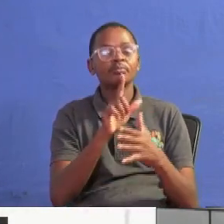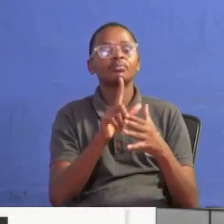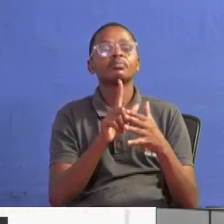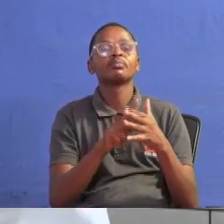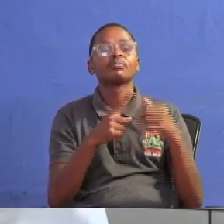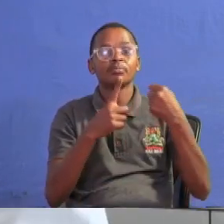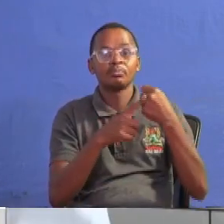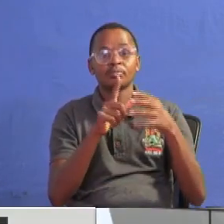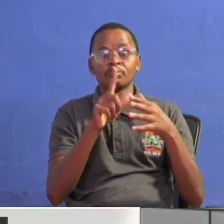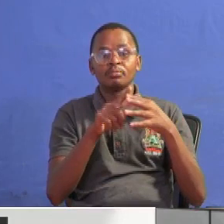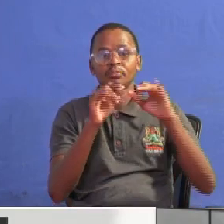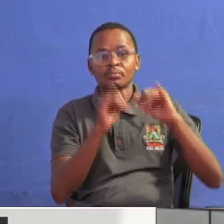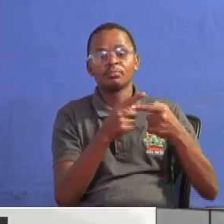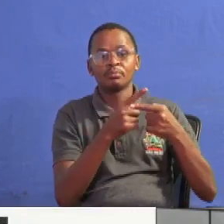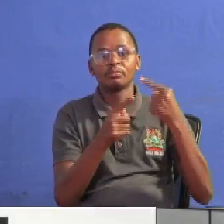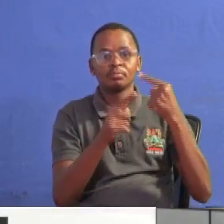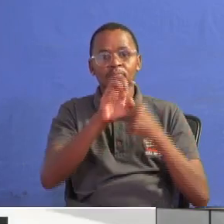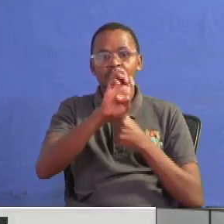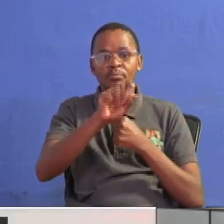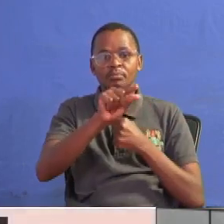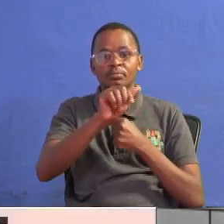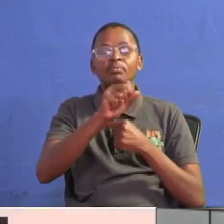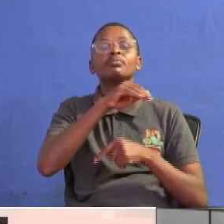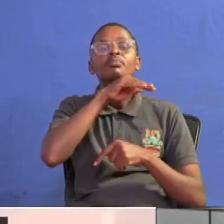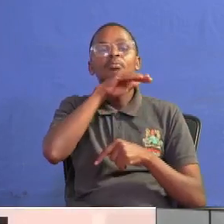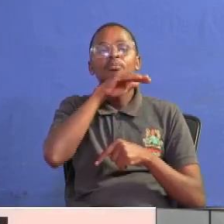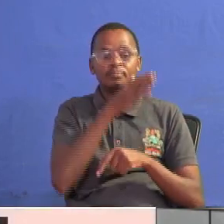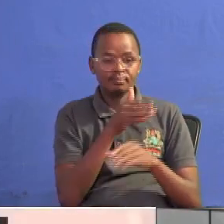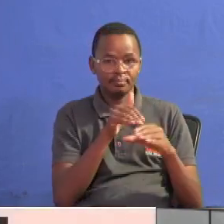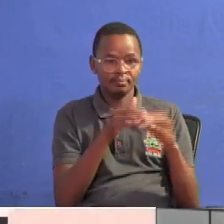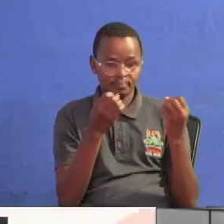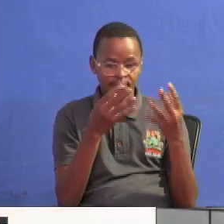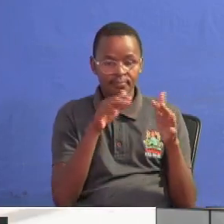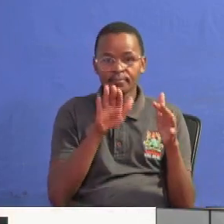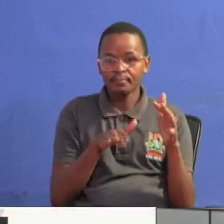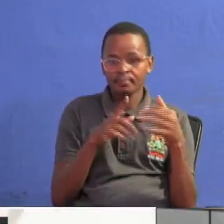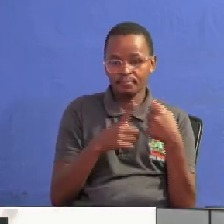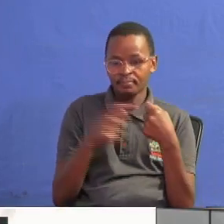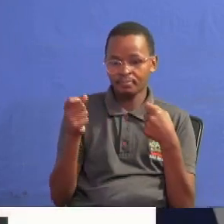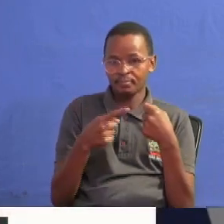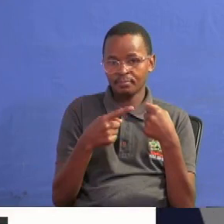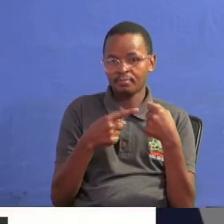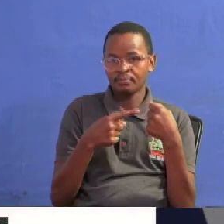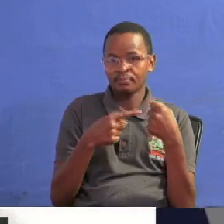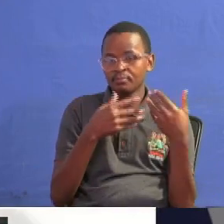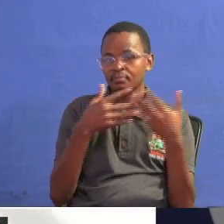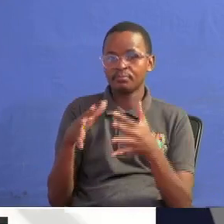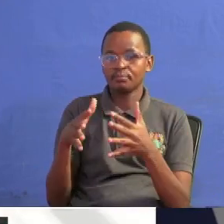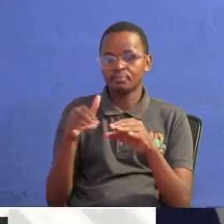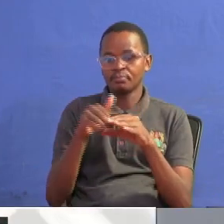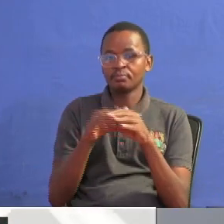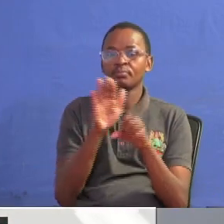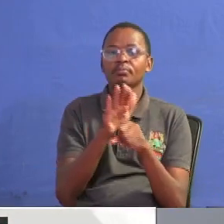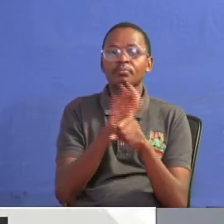the cyst will remain, but the egg inside will die. And in most women, in 6 months, they are gone. In